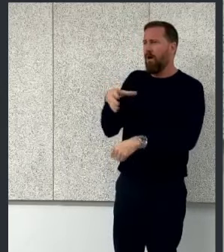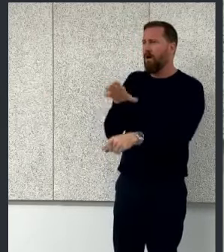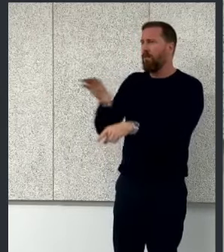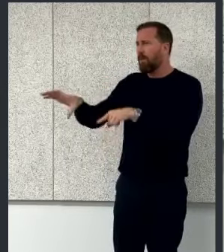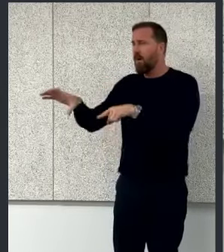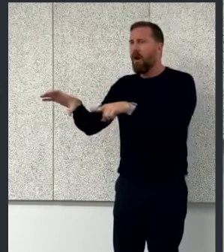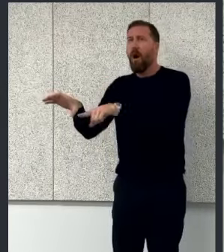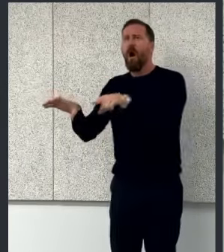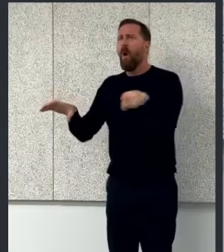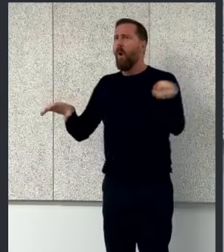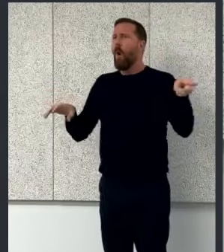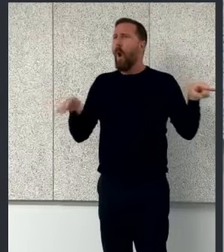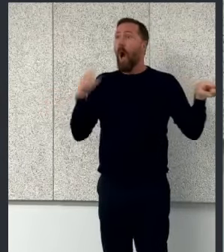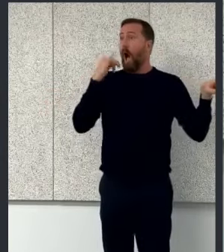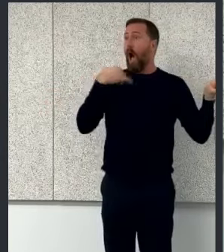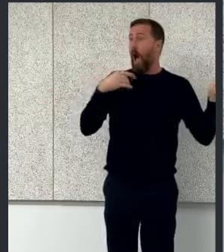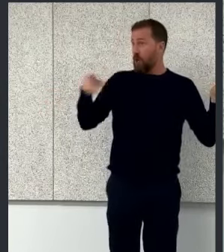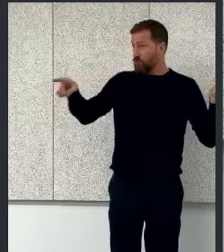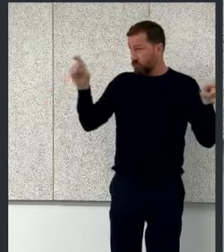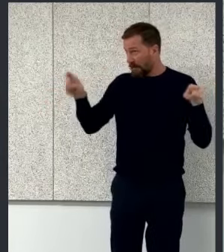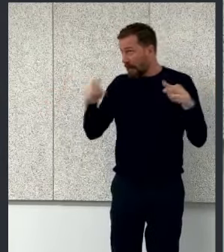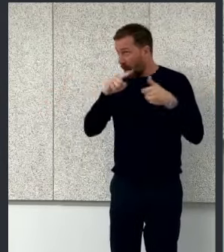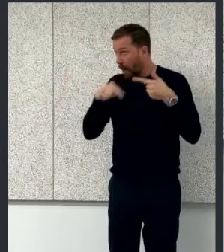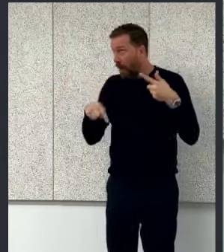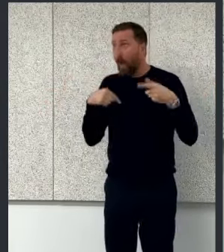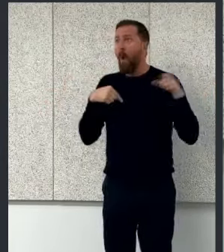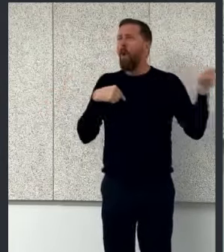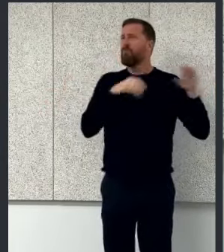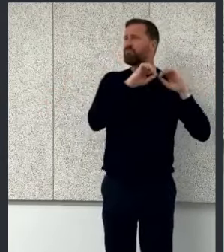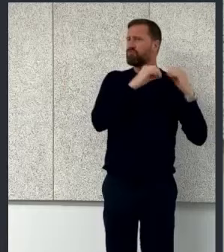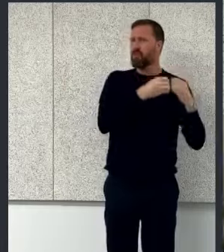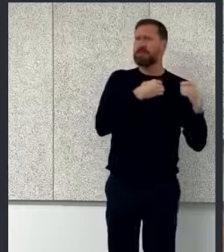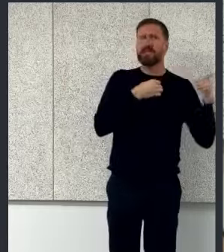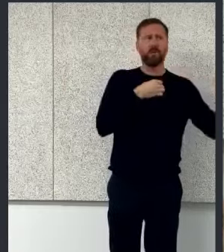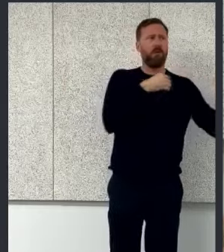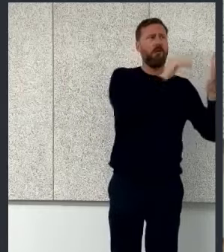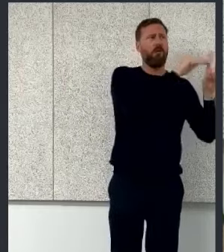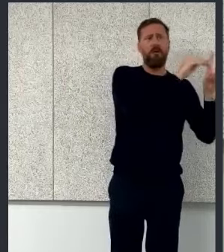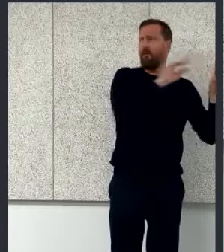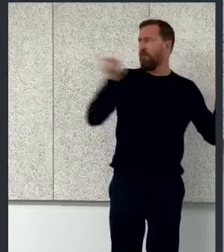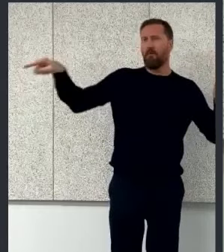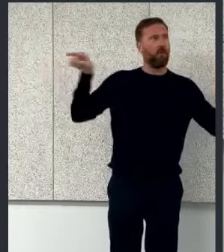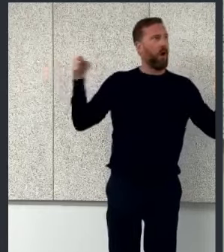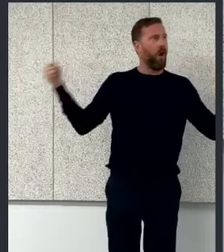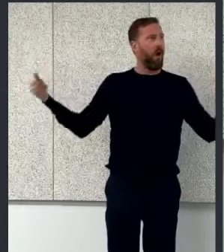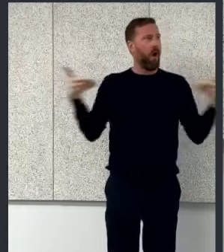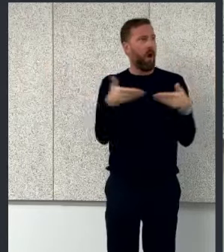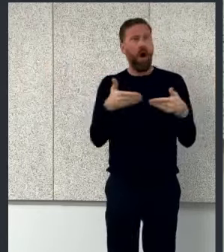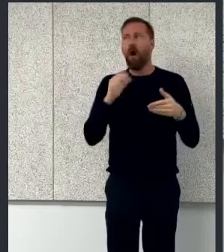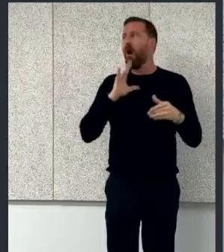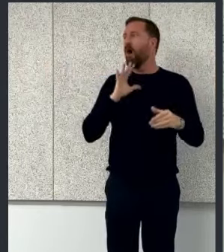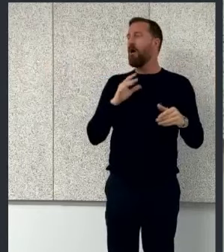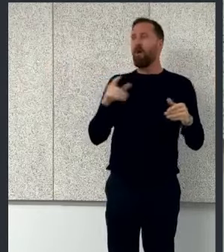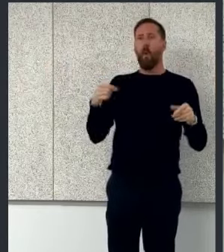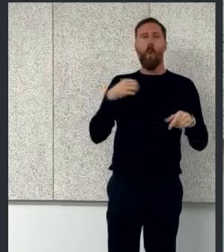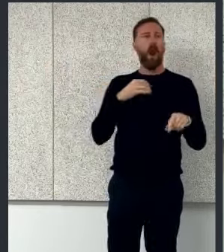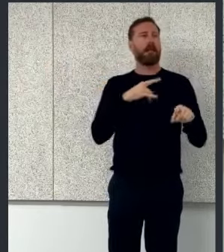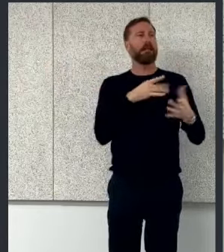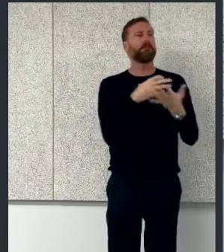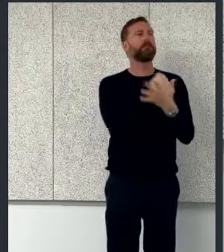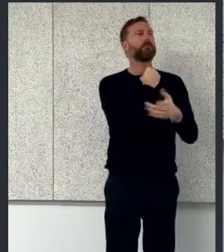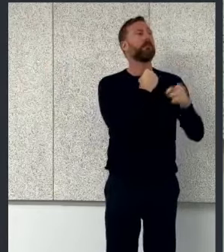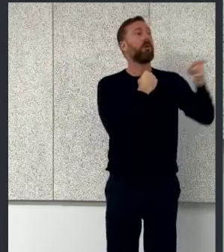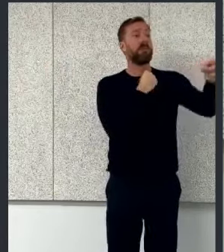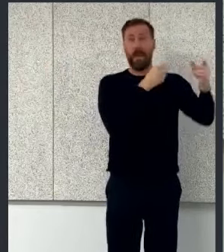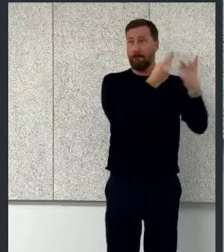organization and let them know this is an amazing organization. Or if I give this grant, I know I could leverage over here to unlock